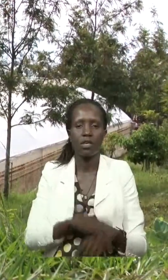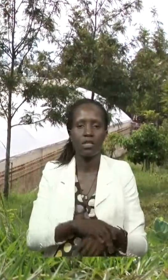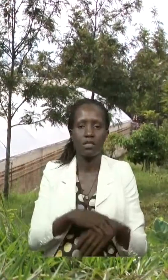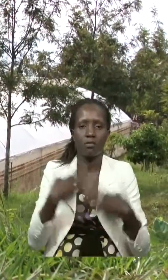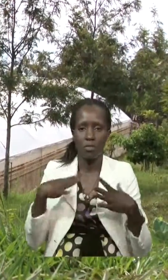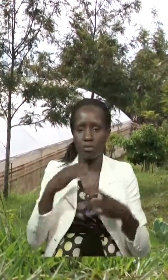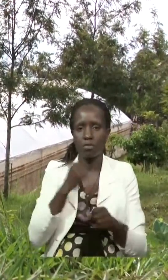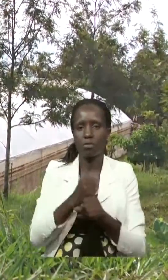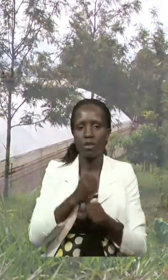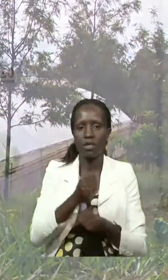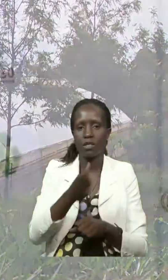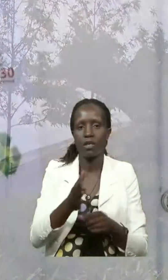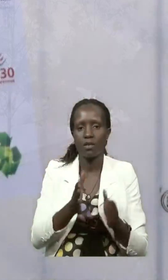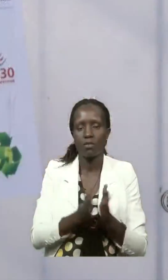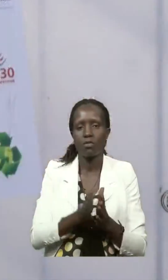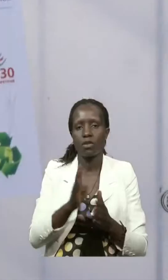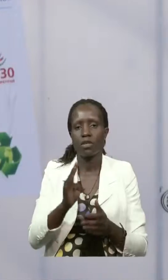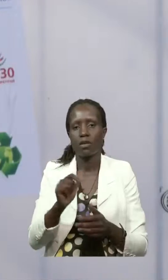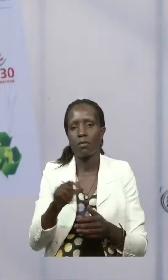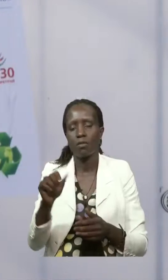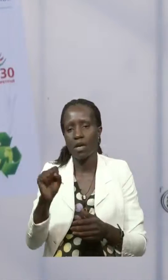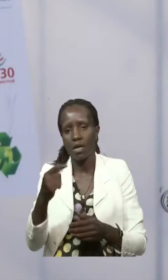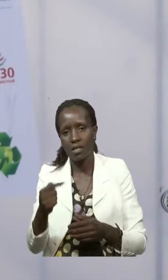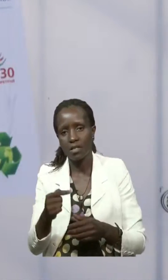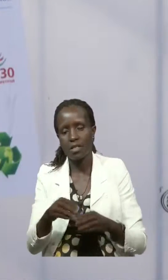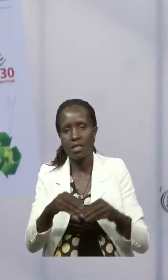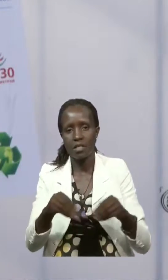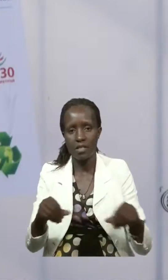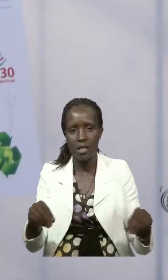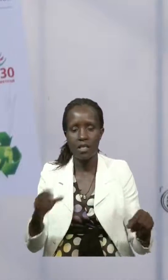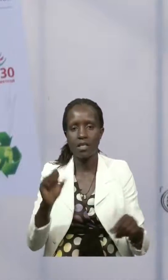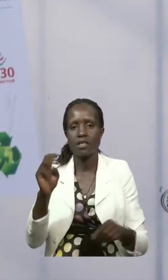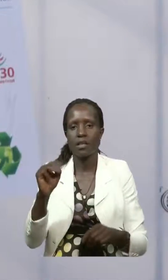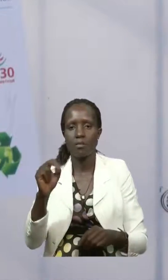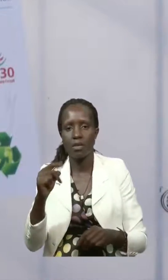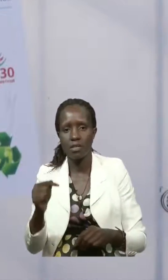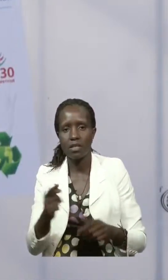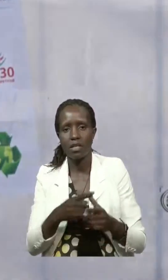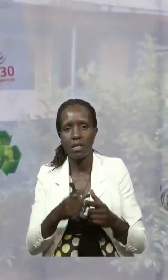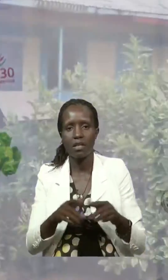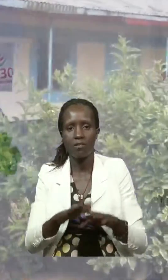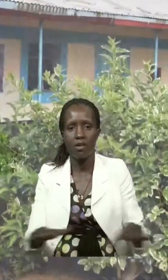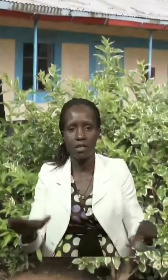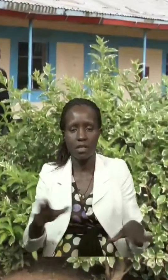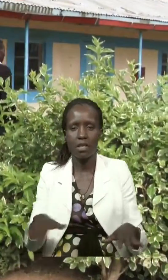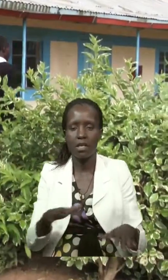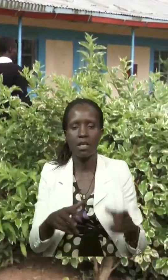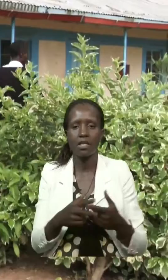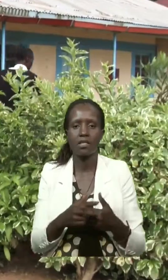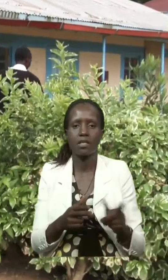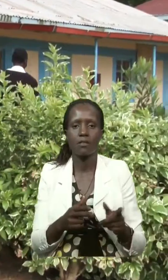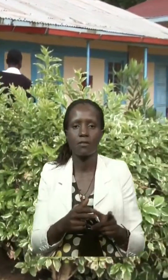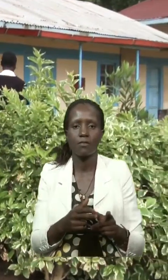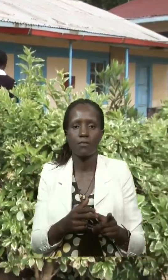get labor and some ballast and sand and cement so that we could flatten the area and then we